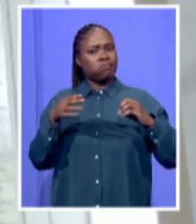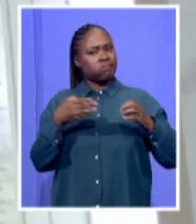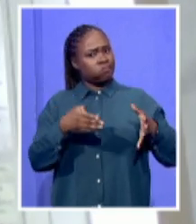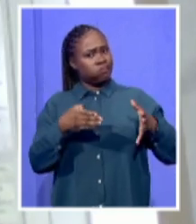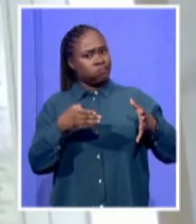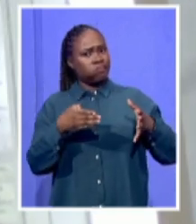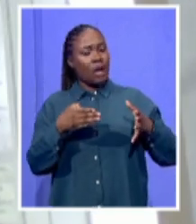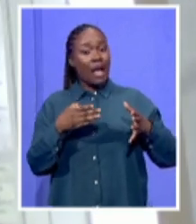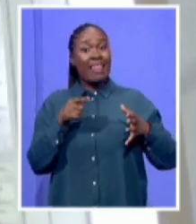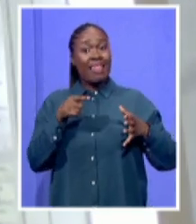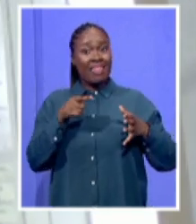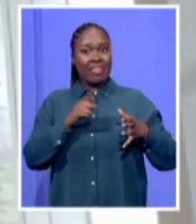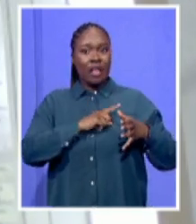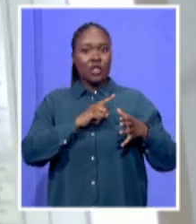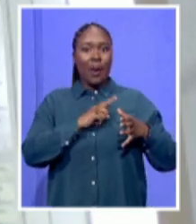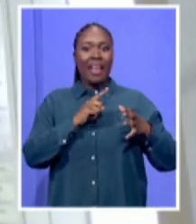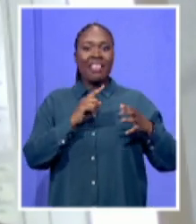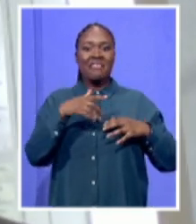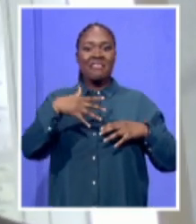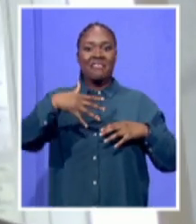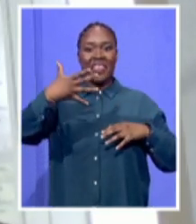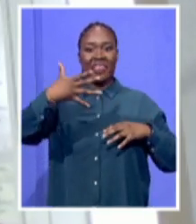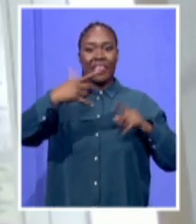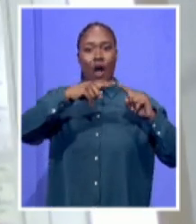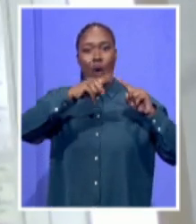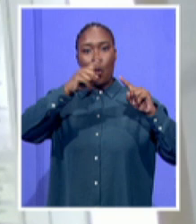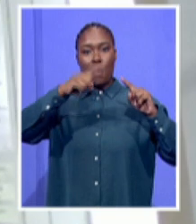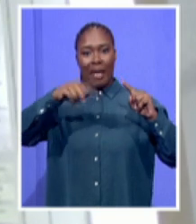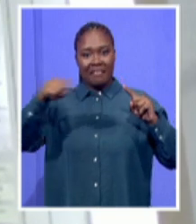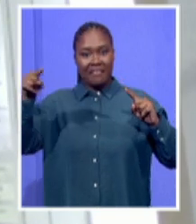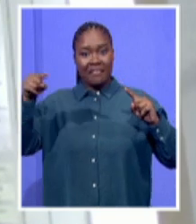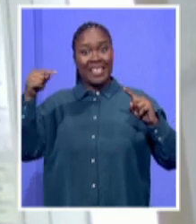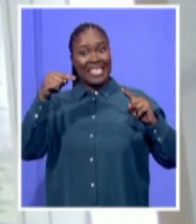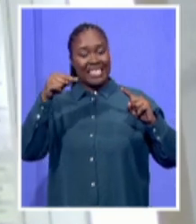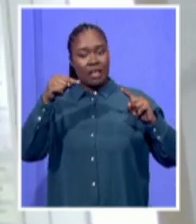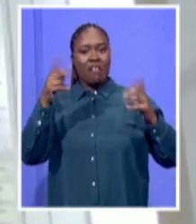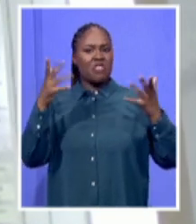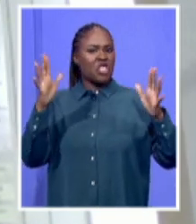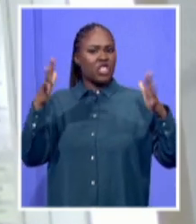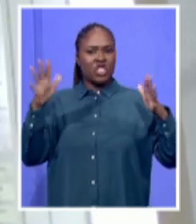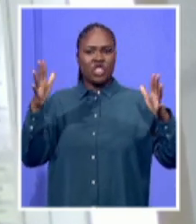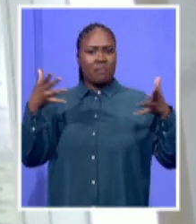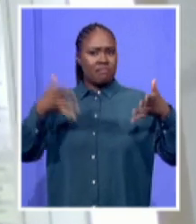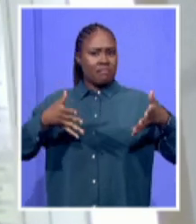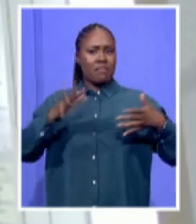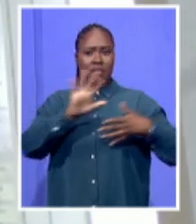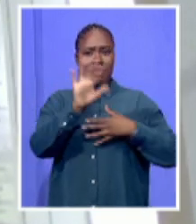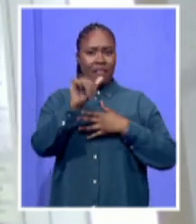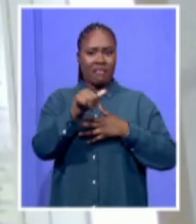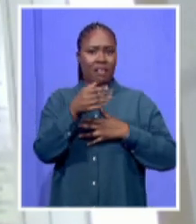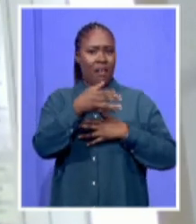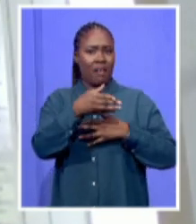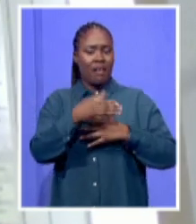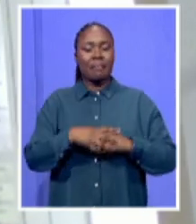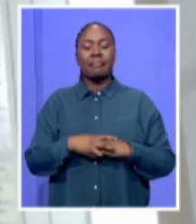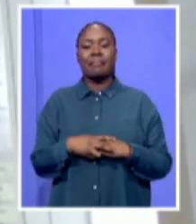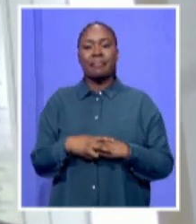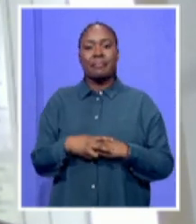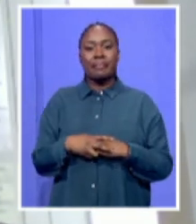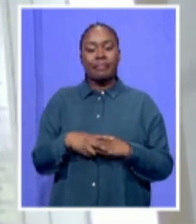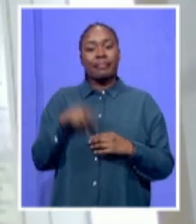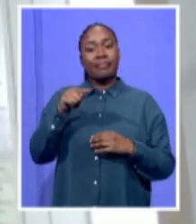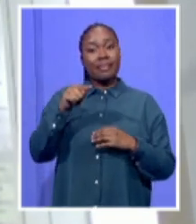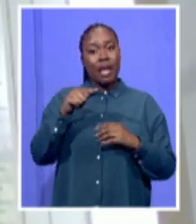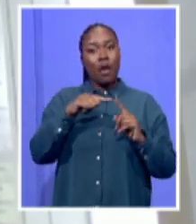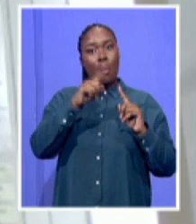responsible for our fifth wave. So we have had a substantial wave of that variant in the community